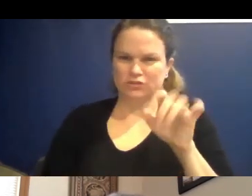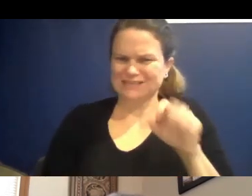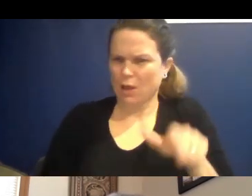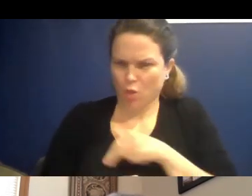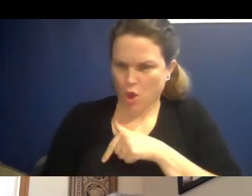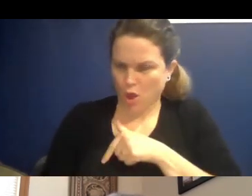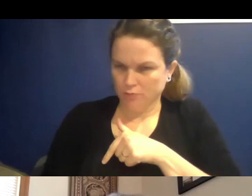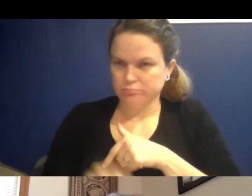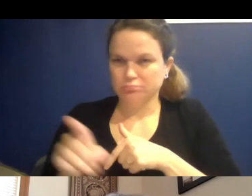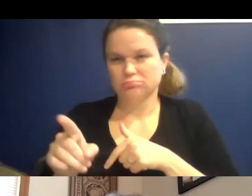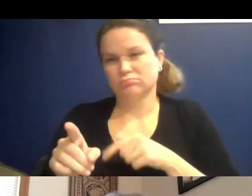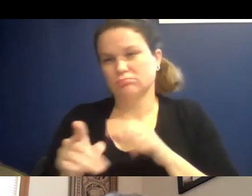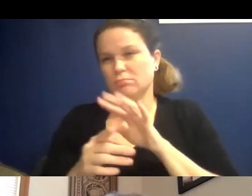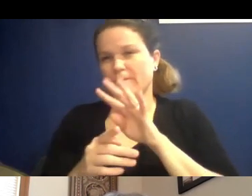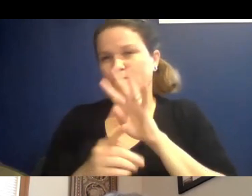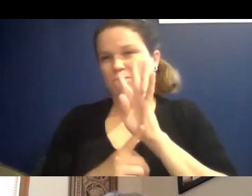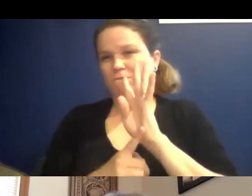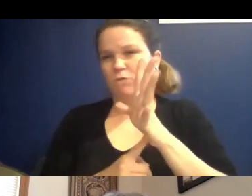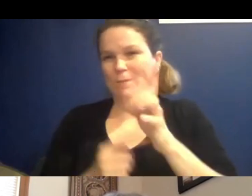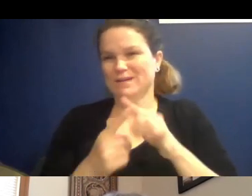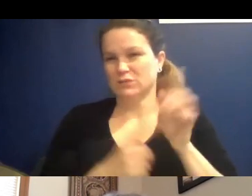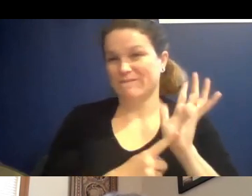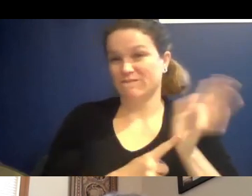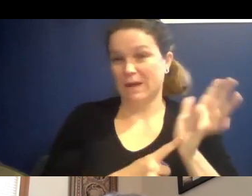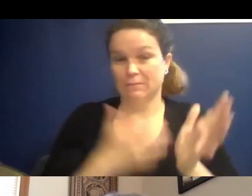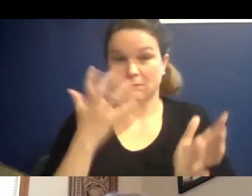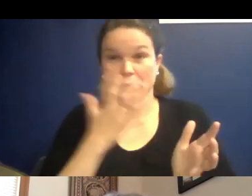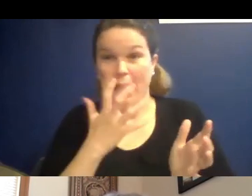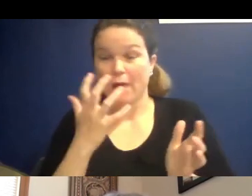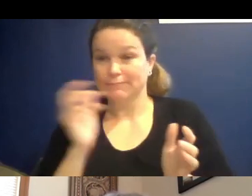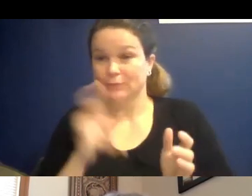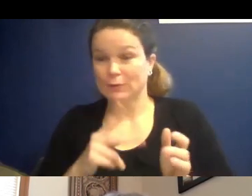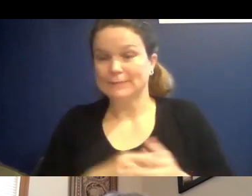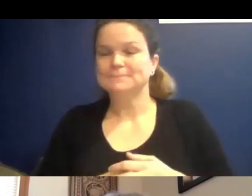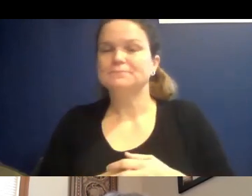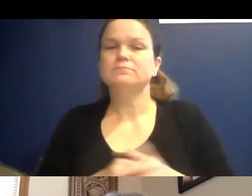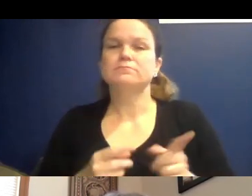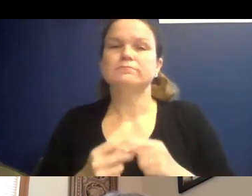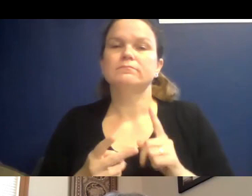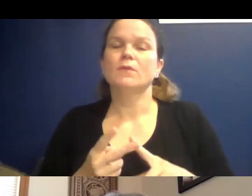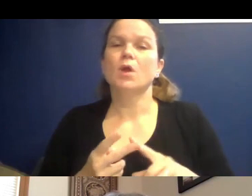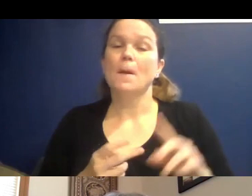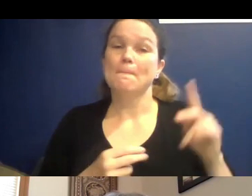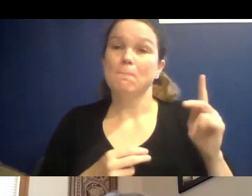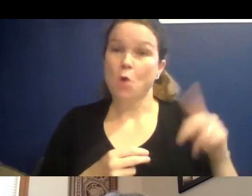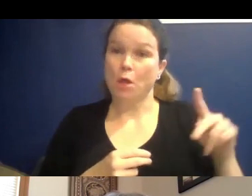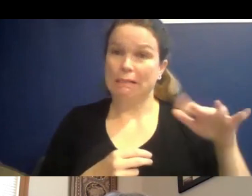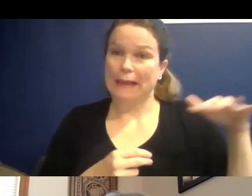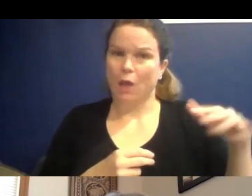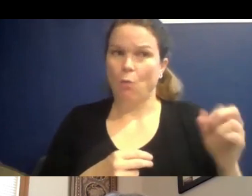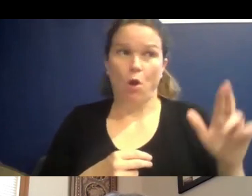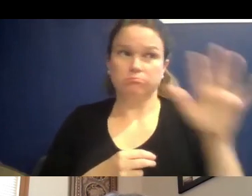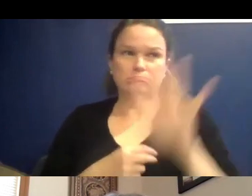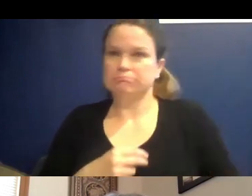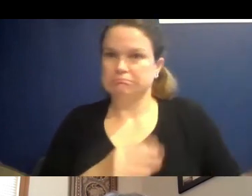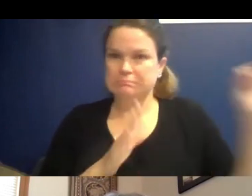about 4 to 5 minutes. Wow, okay. Where in Portland or throughout our state,